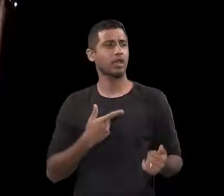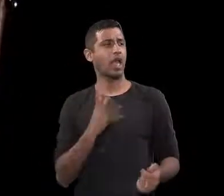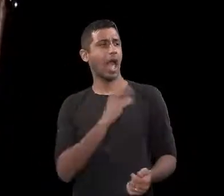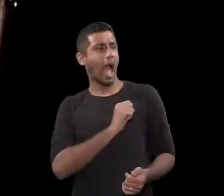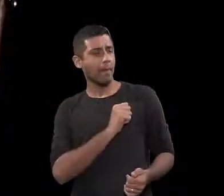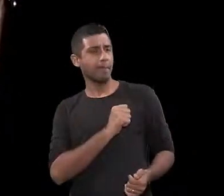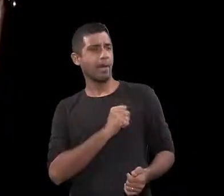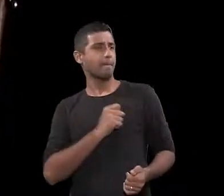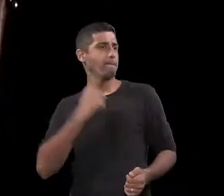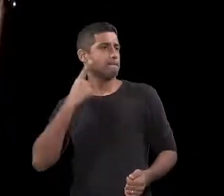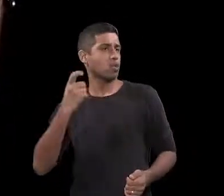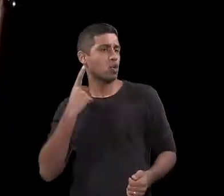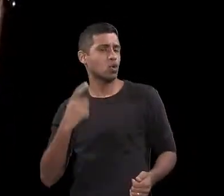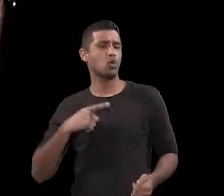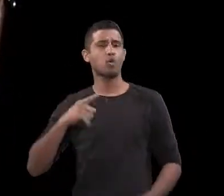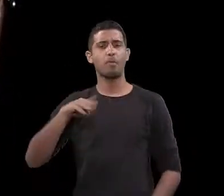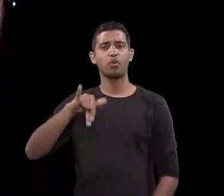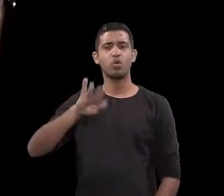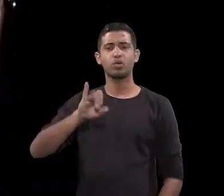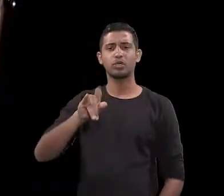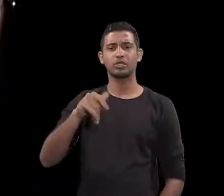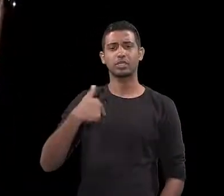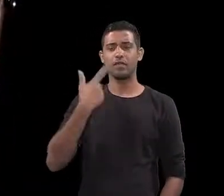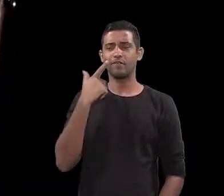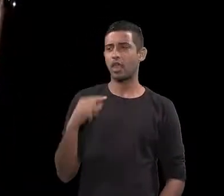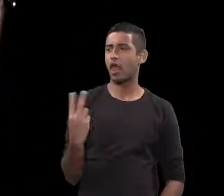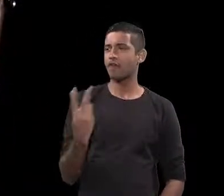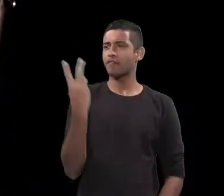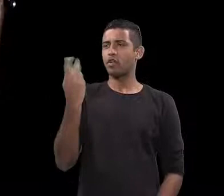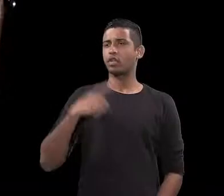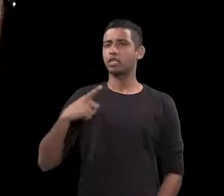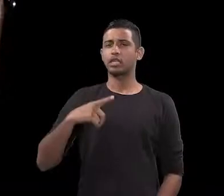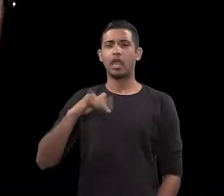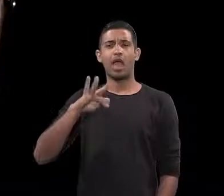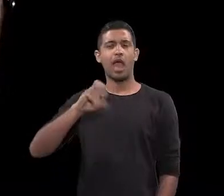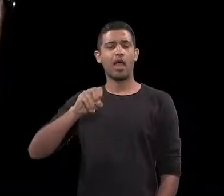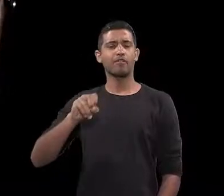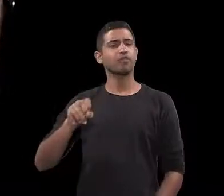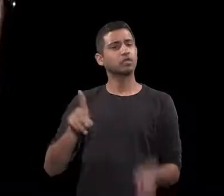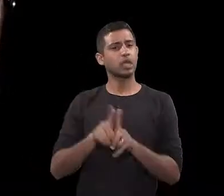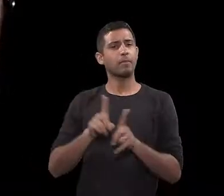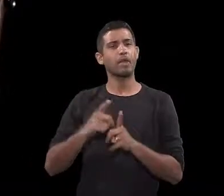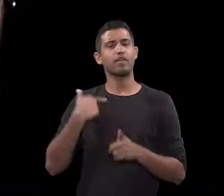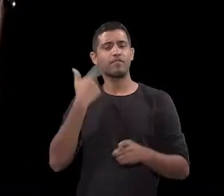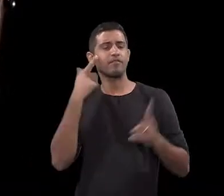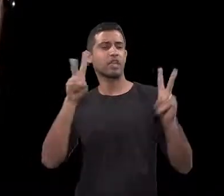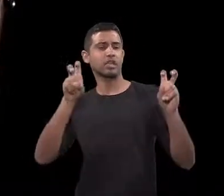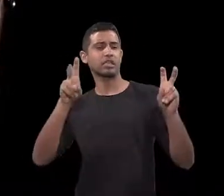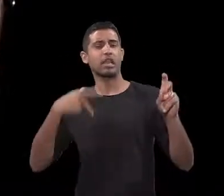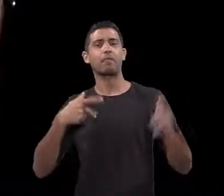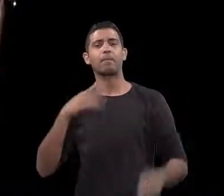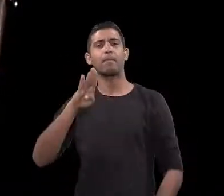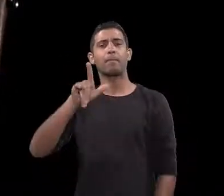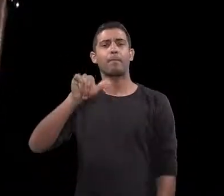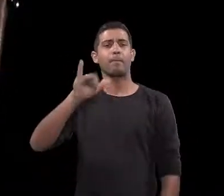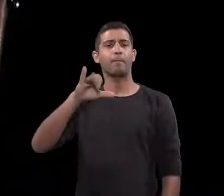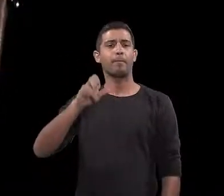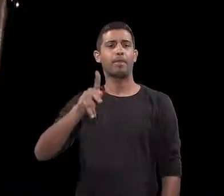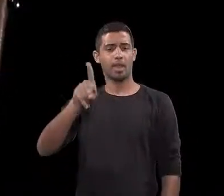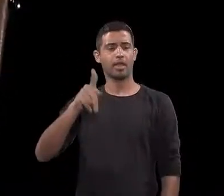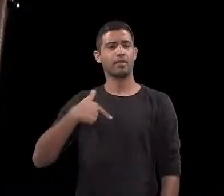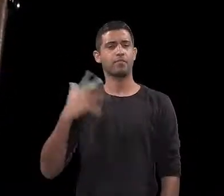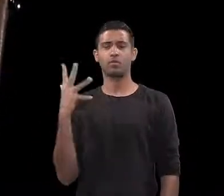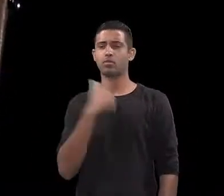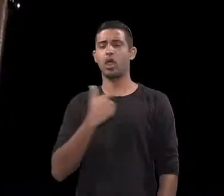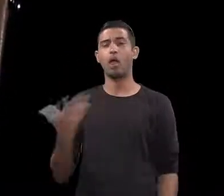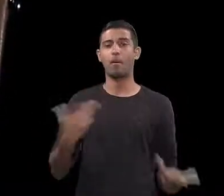black music no que se refere especialmente à valorização do fenótipo afro, sintetizada no lema Black is Beautiful.